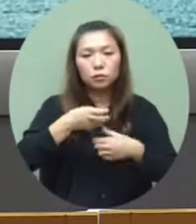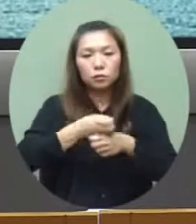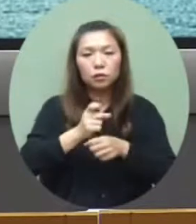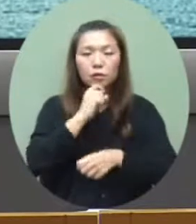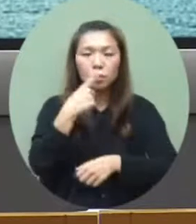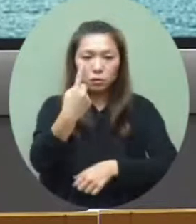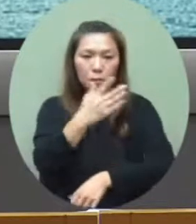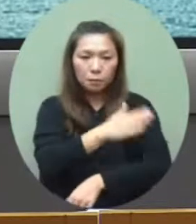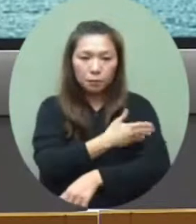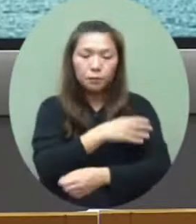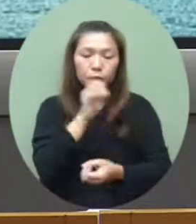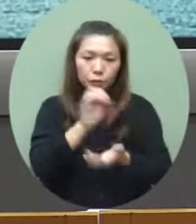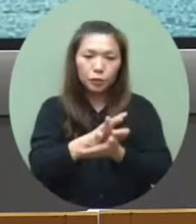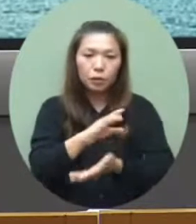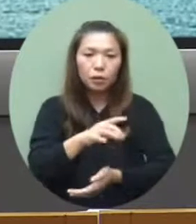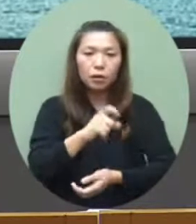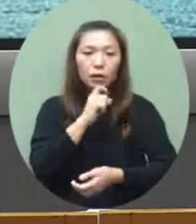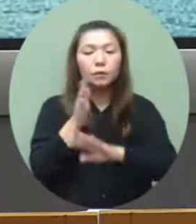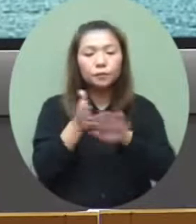and